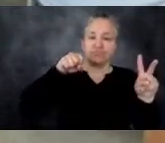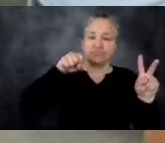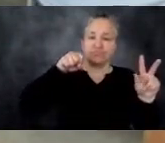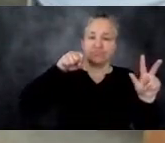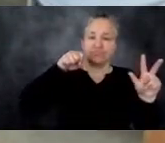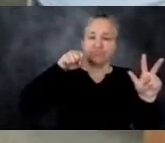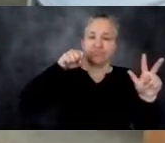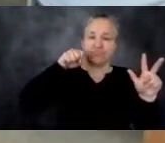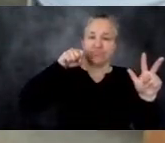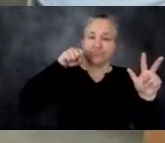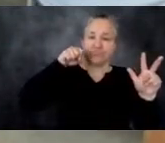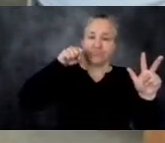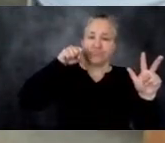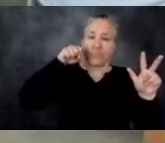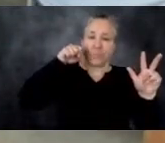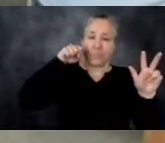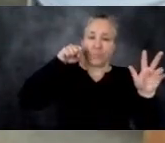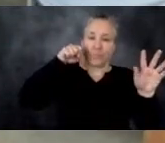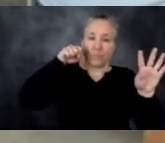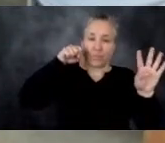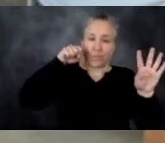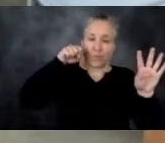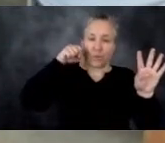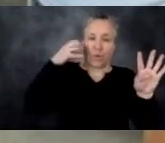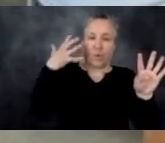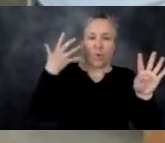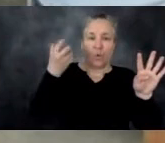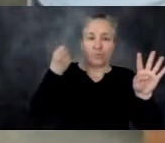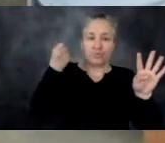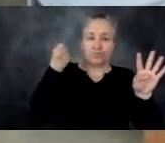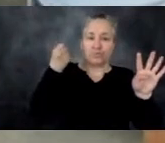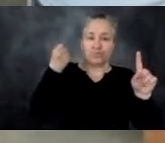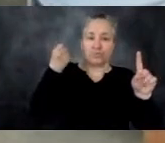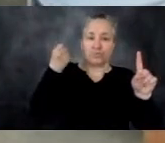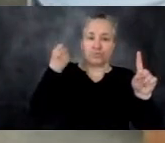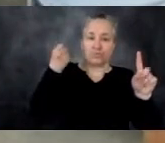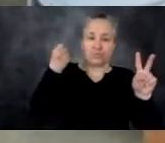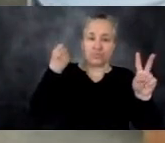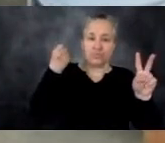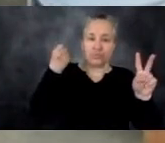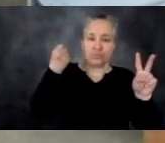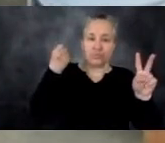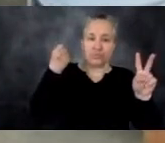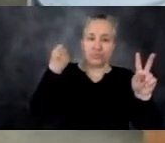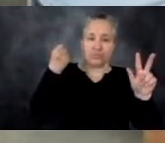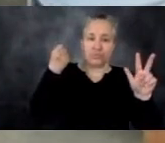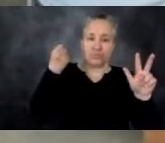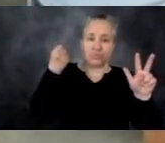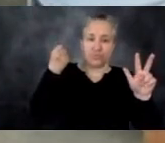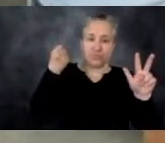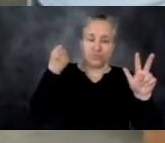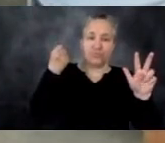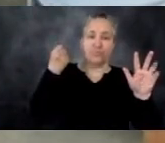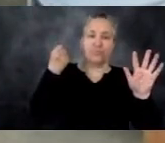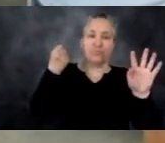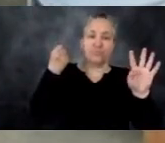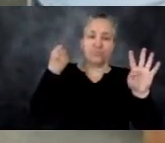two, three, four, hold. One, two,